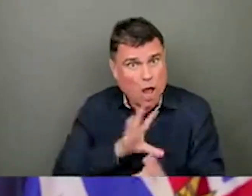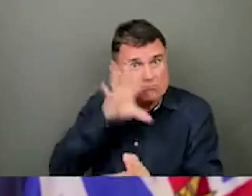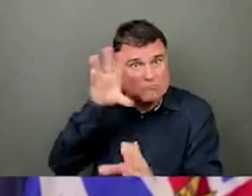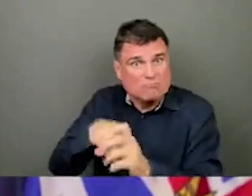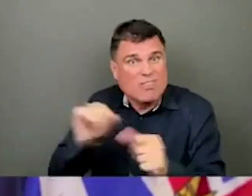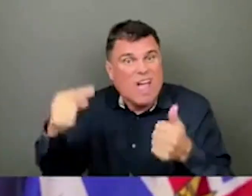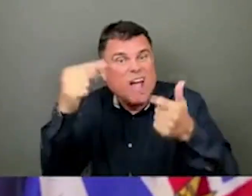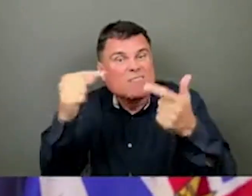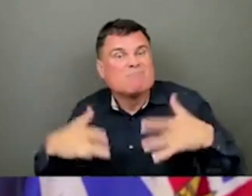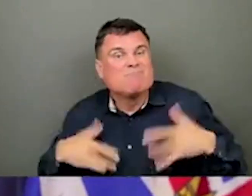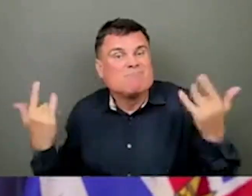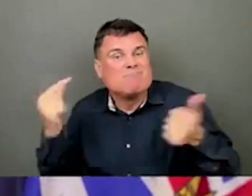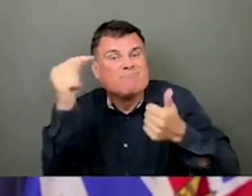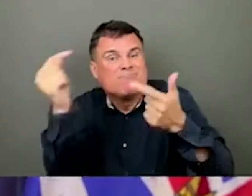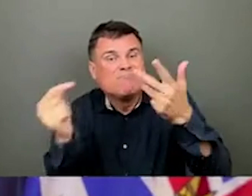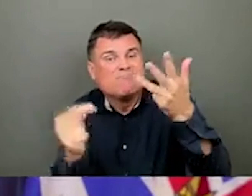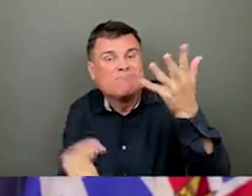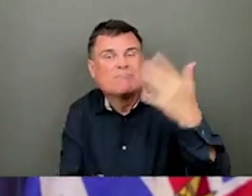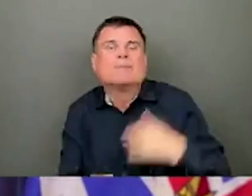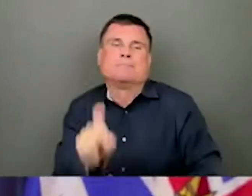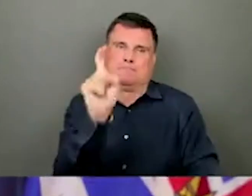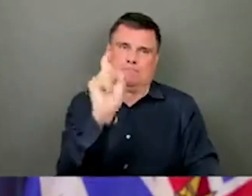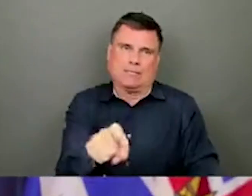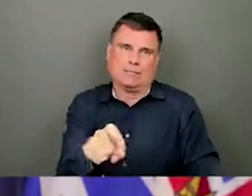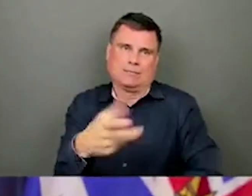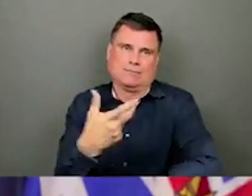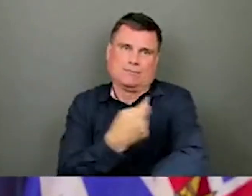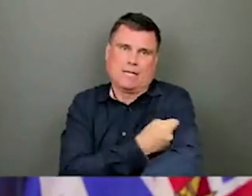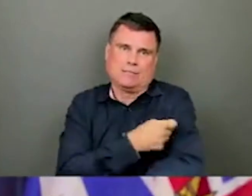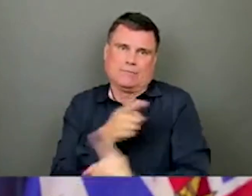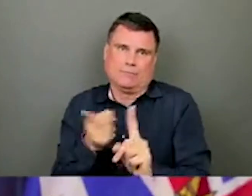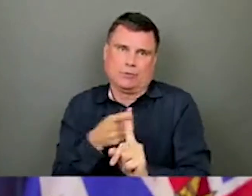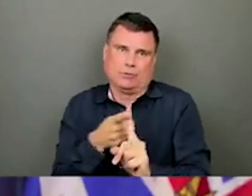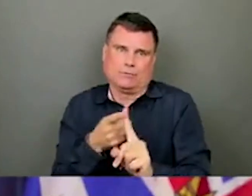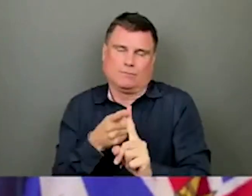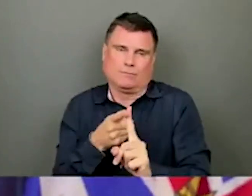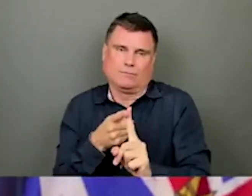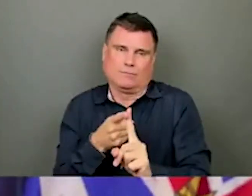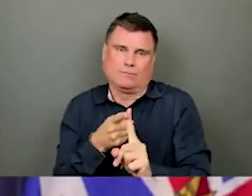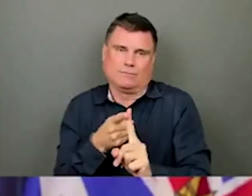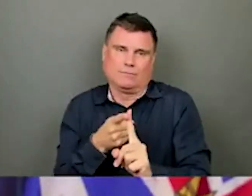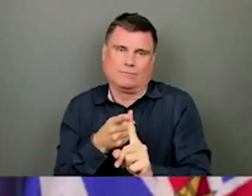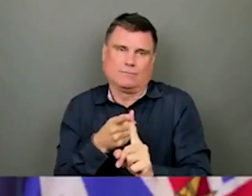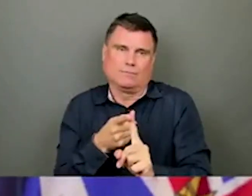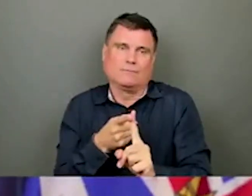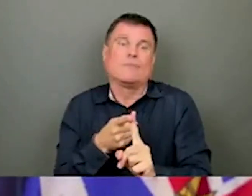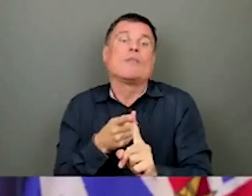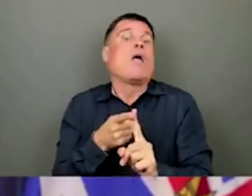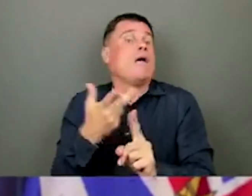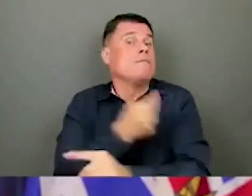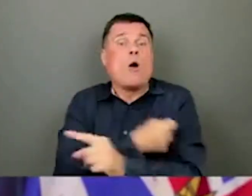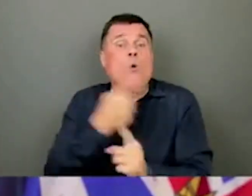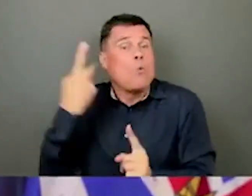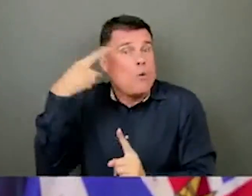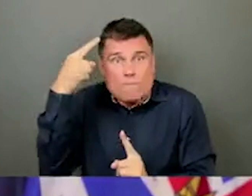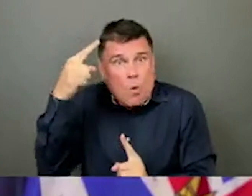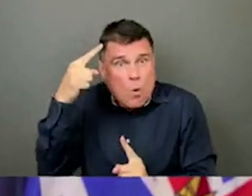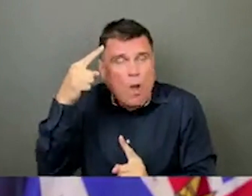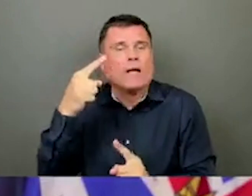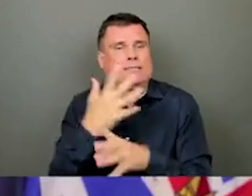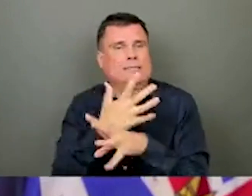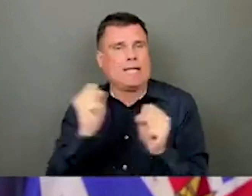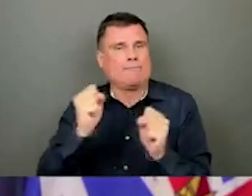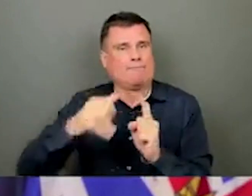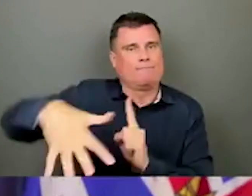that getting vaccinated keeps everyone in BC safe and stops the spread of COVID-19. And getting vaccinated is the best